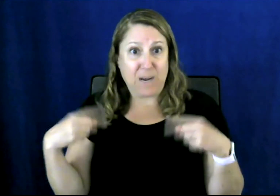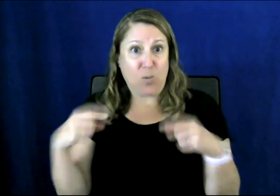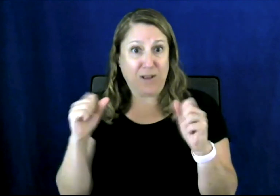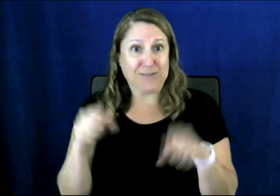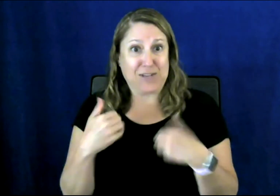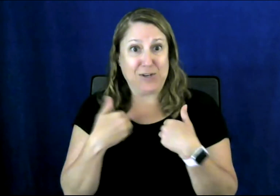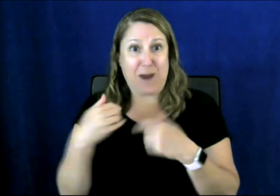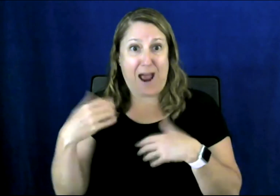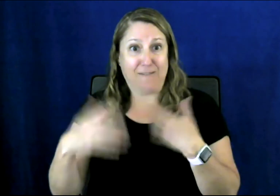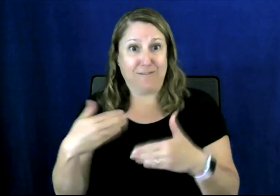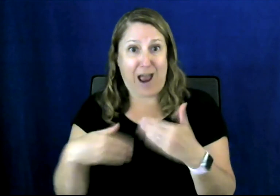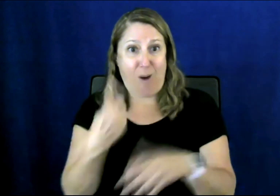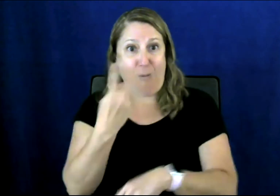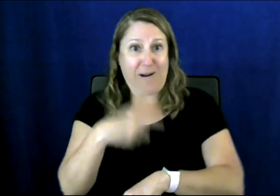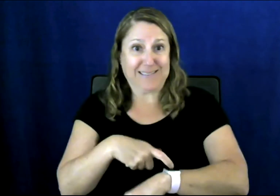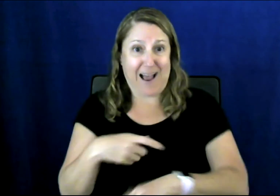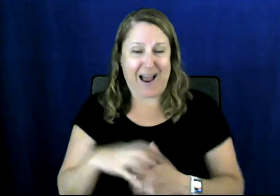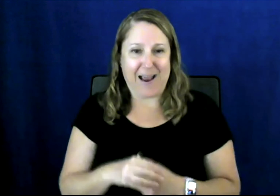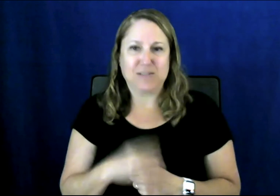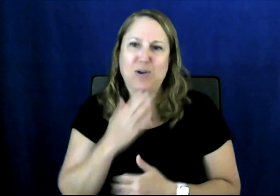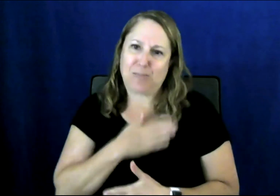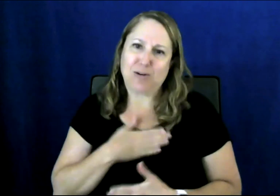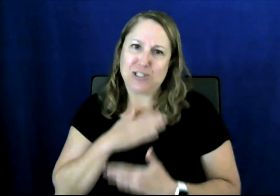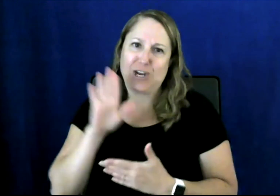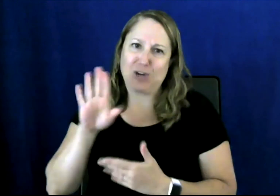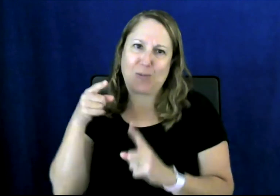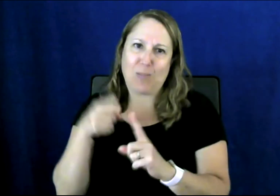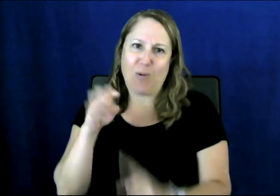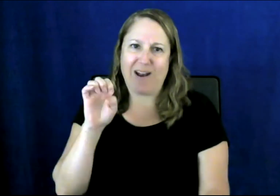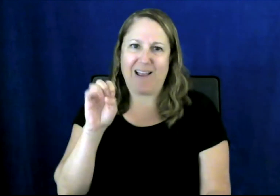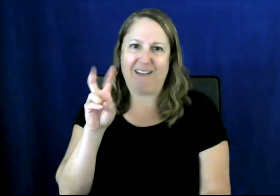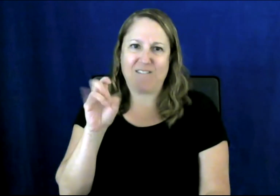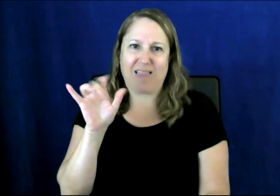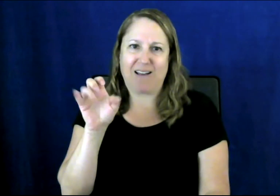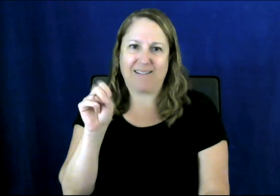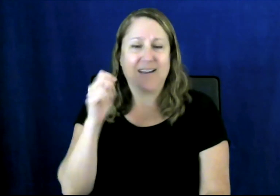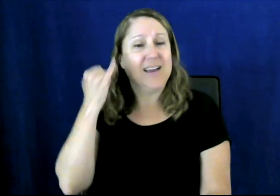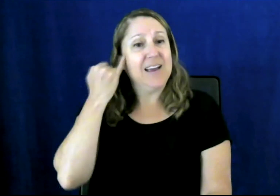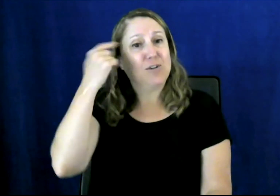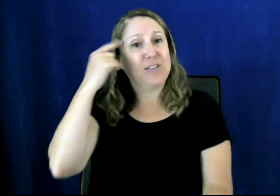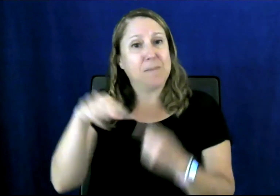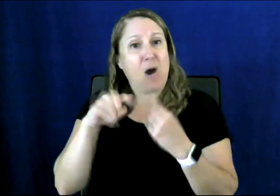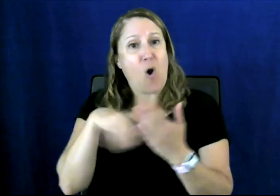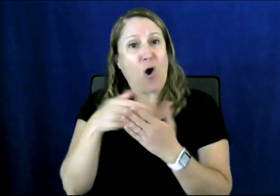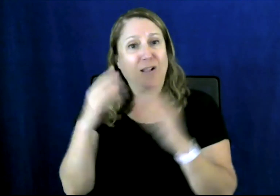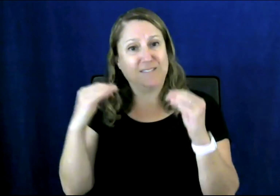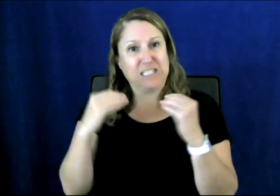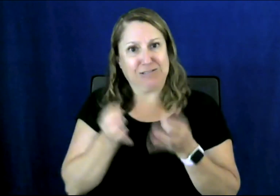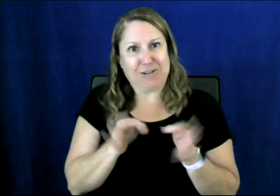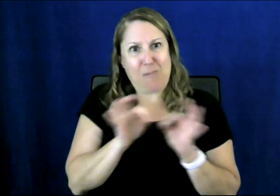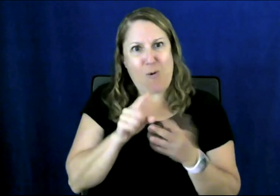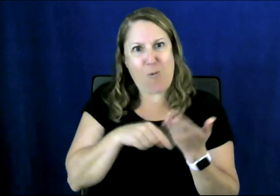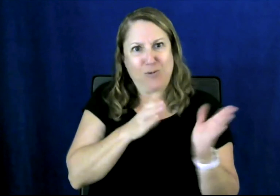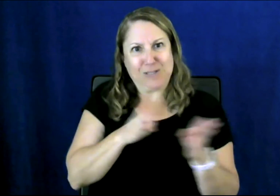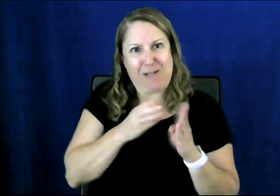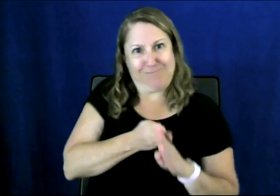rails? So I appreciate that part, Evelyn, because if we're thinking about all of teaching, it's the front end too. What was the planning that